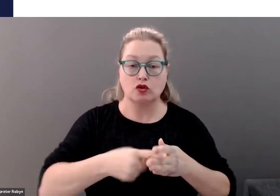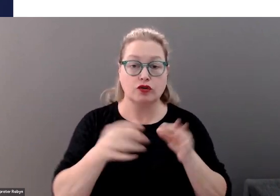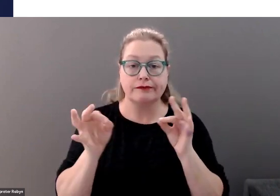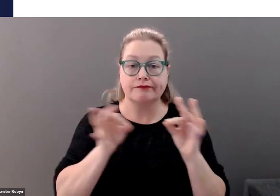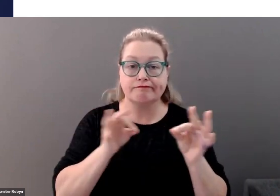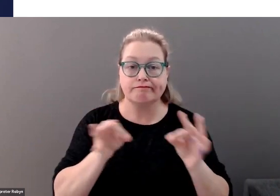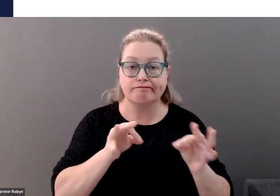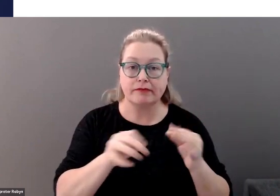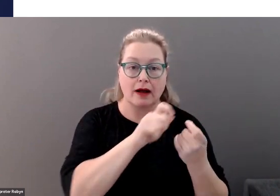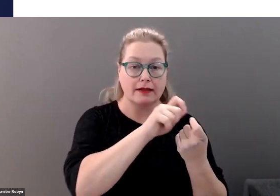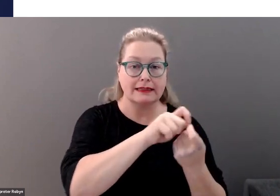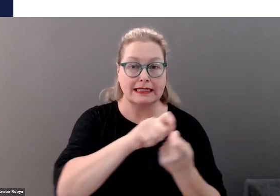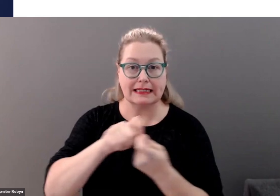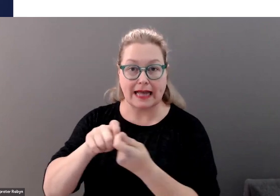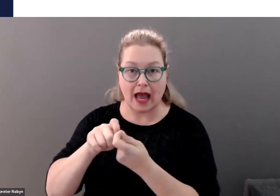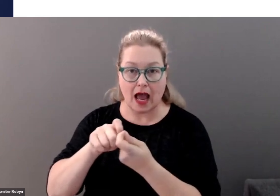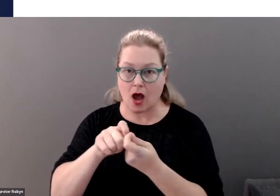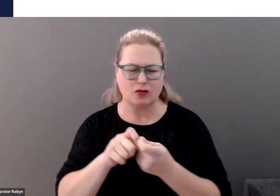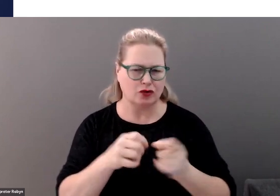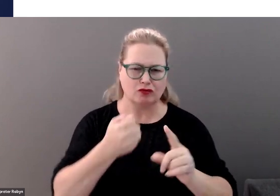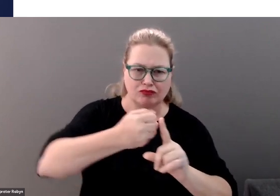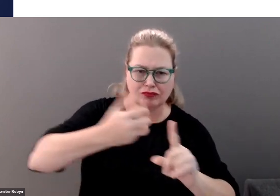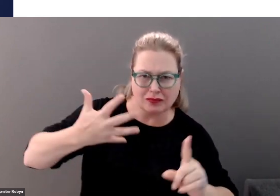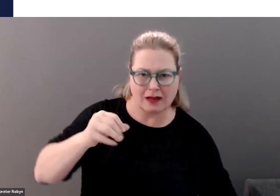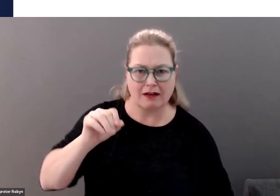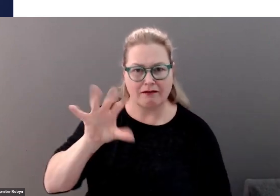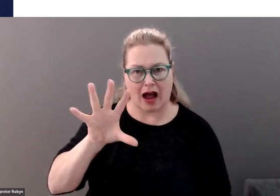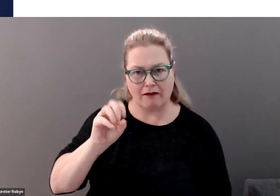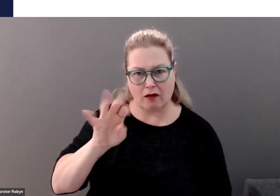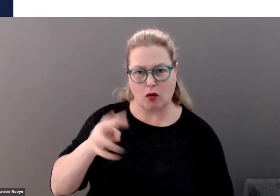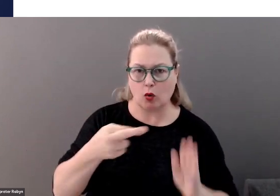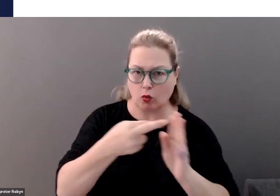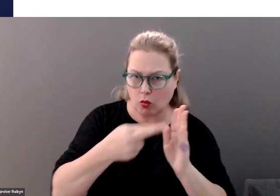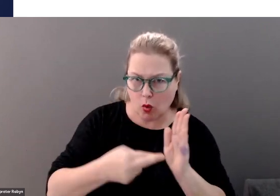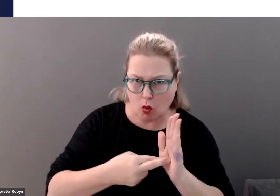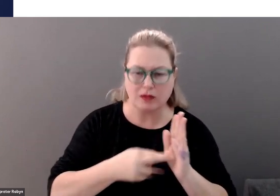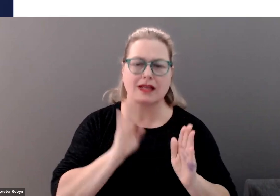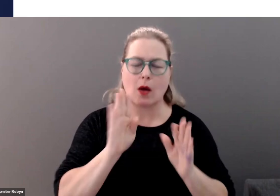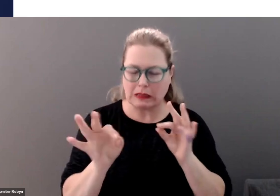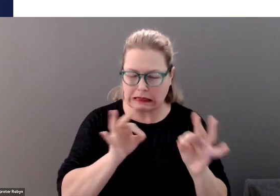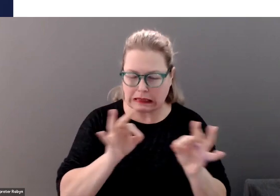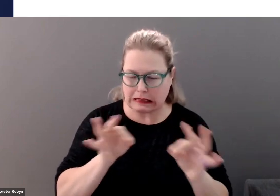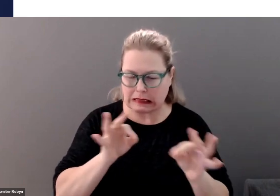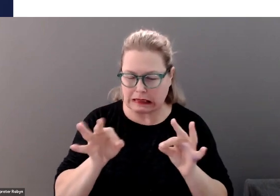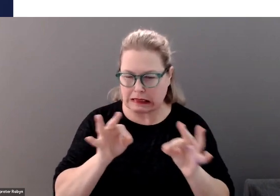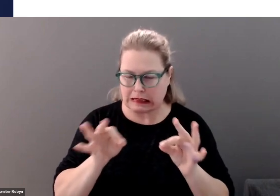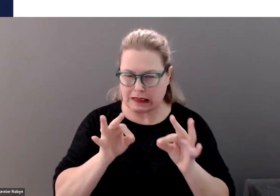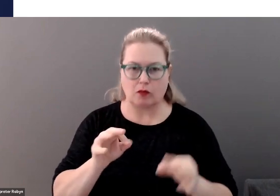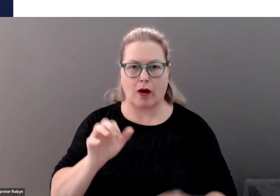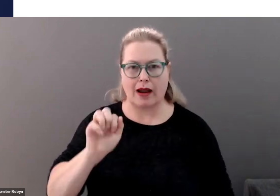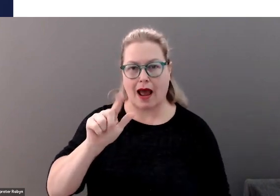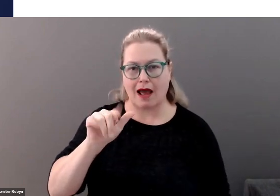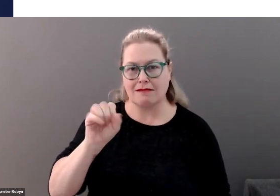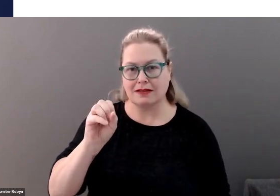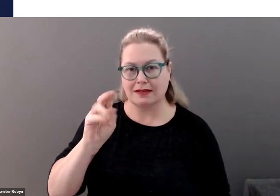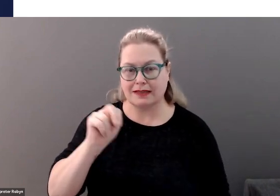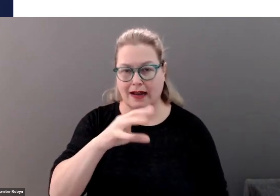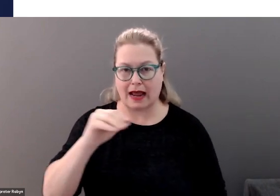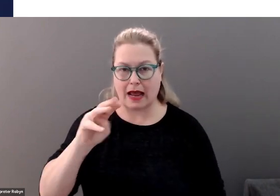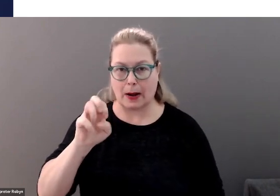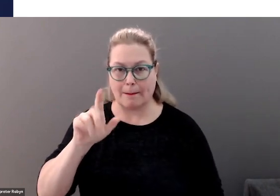details of the 504 rule as Allison and Melanie have described. So just please bear with me a moment.